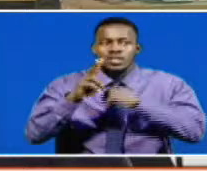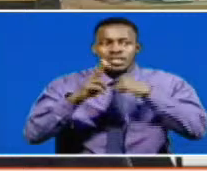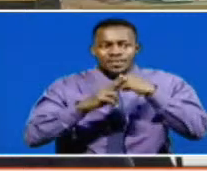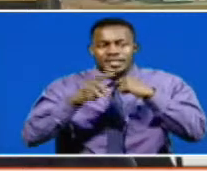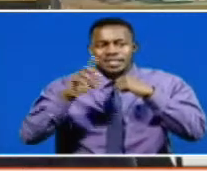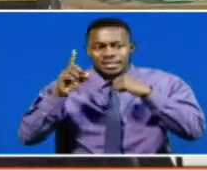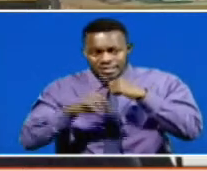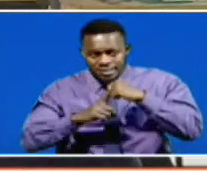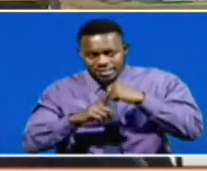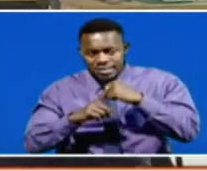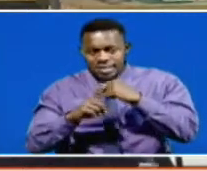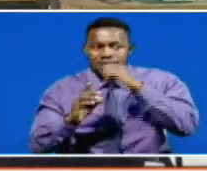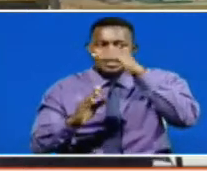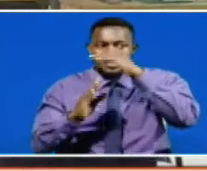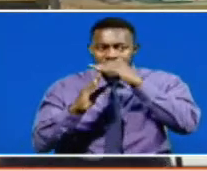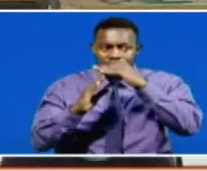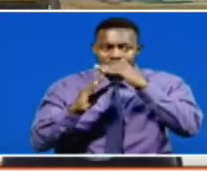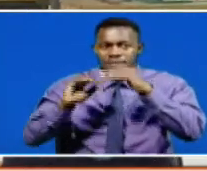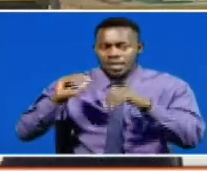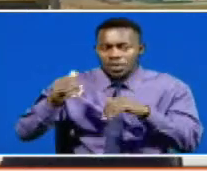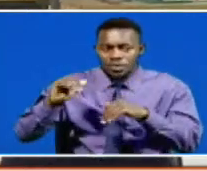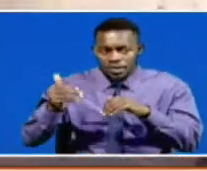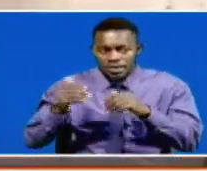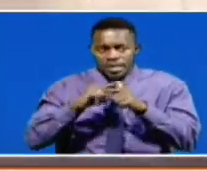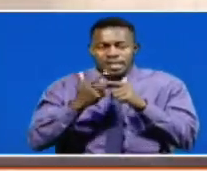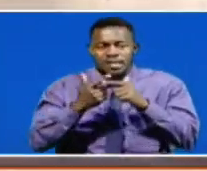276,746 in extra county schools, and